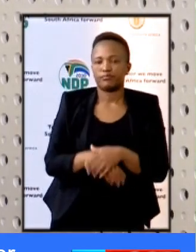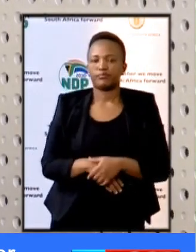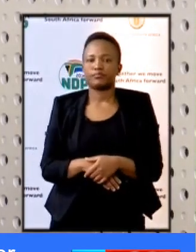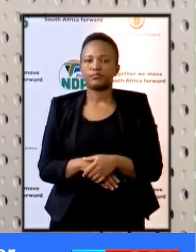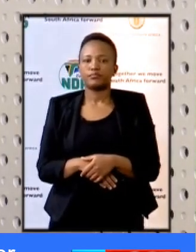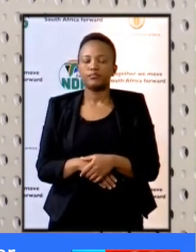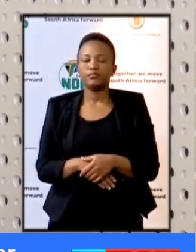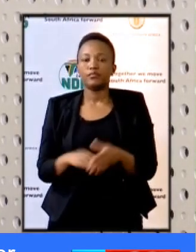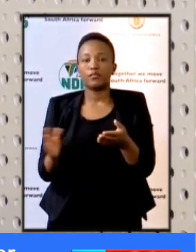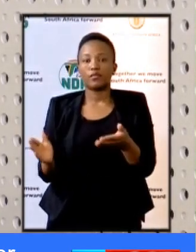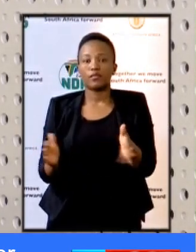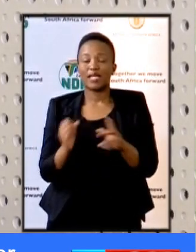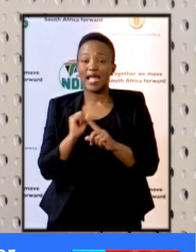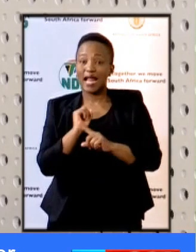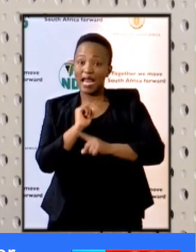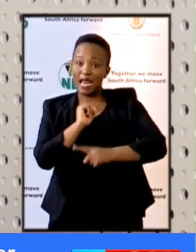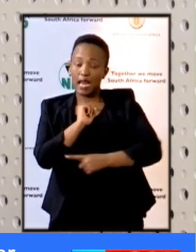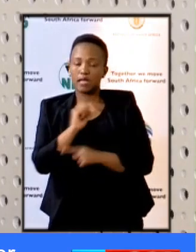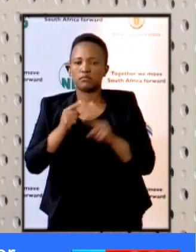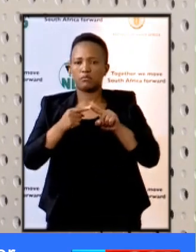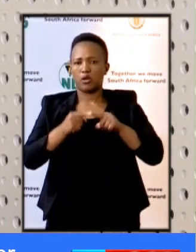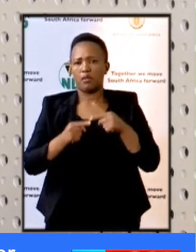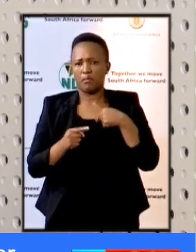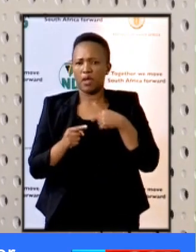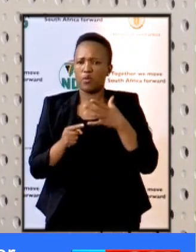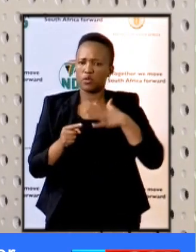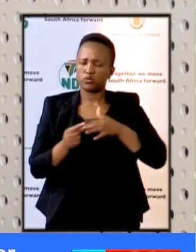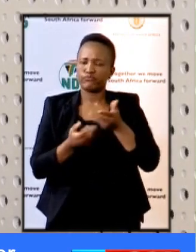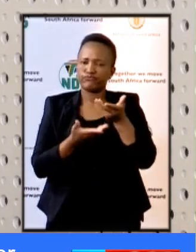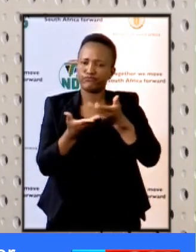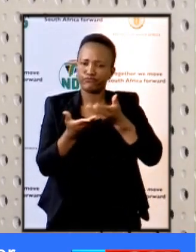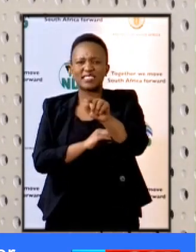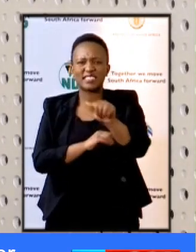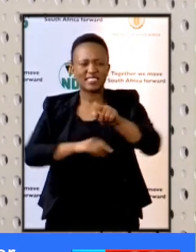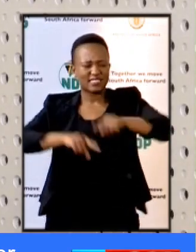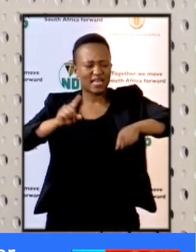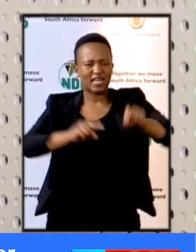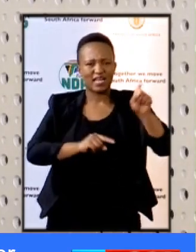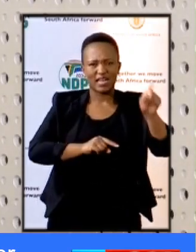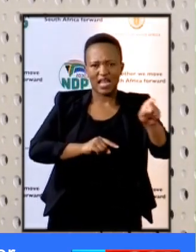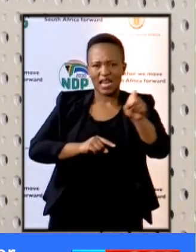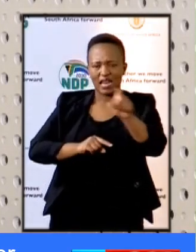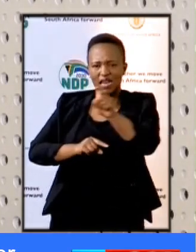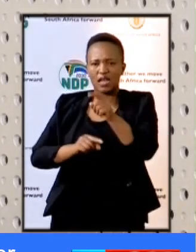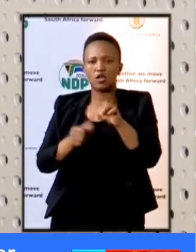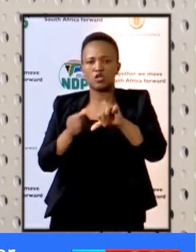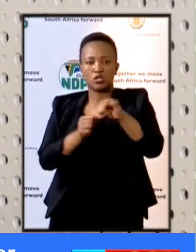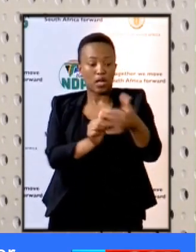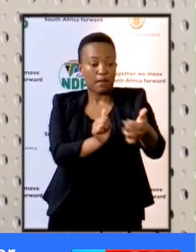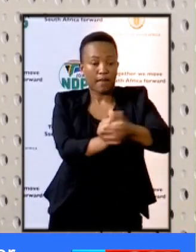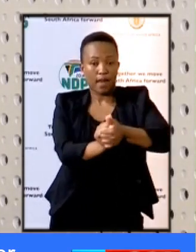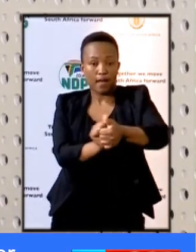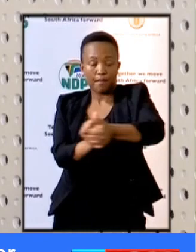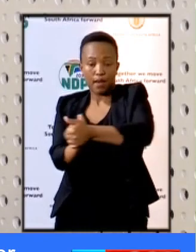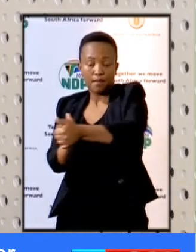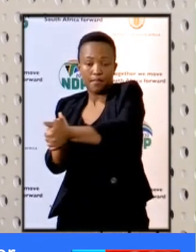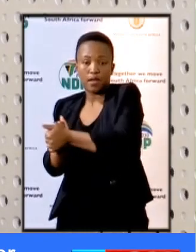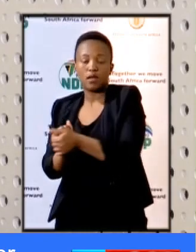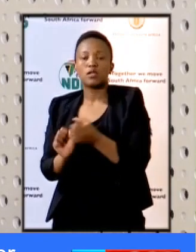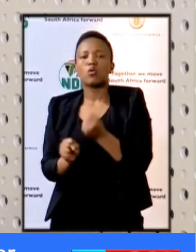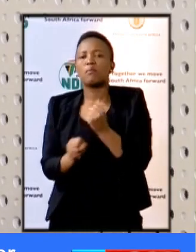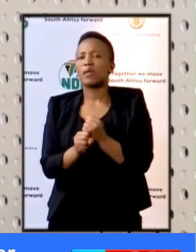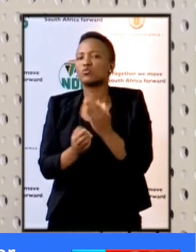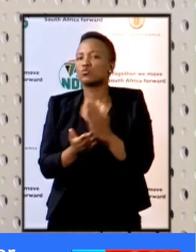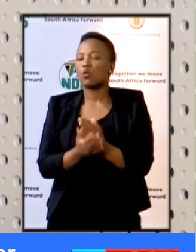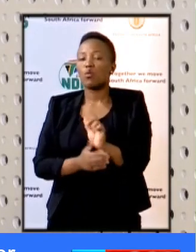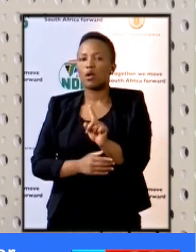The last matter that I would like to deal with is on skills development partners will ensure that during the months of May